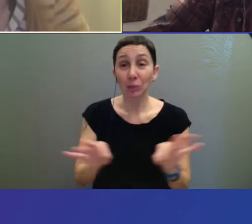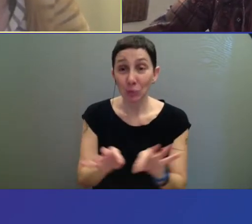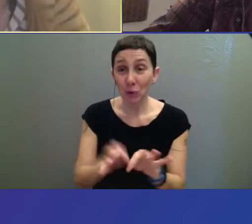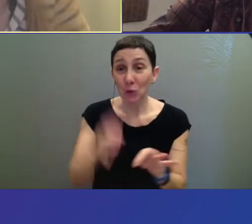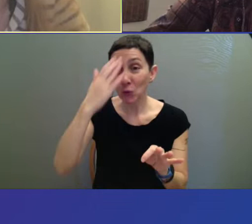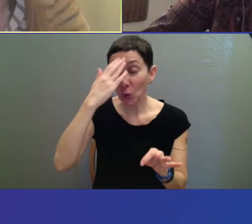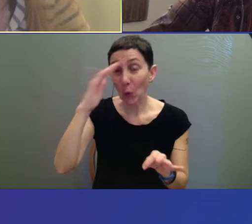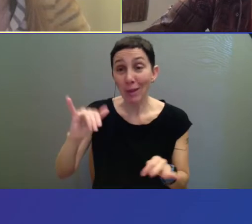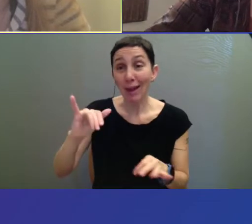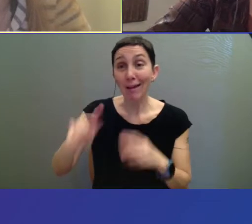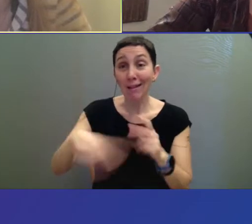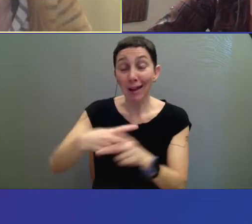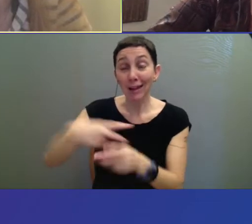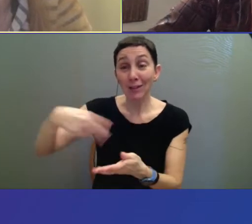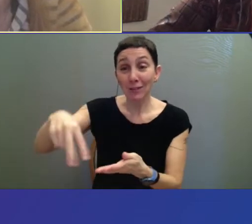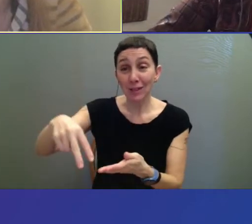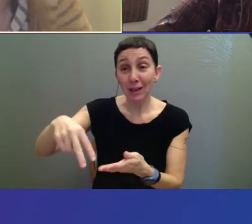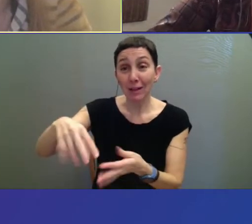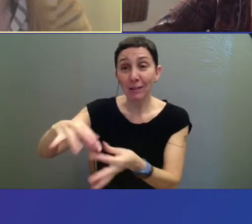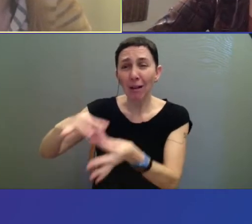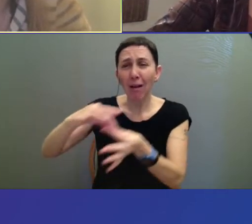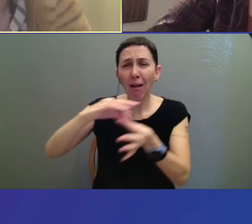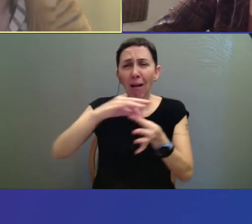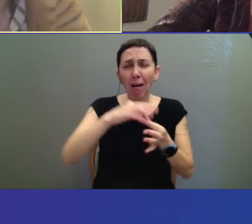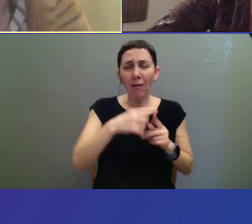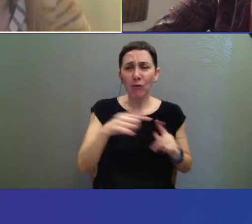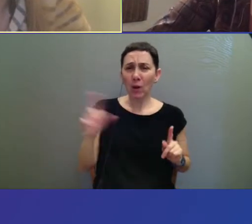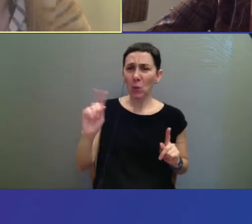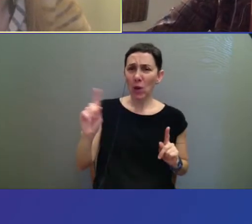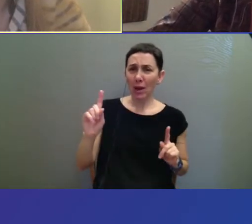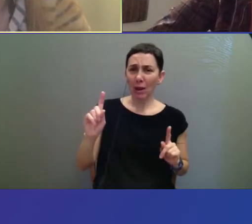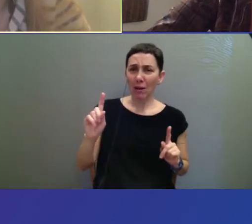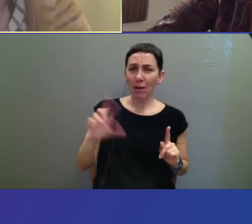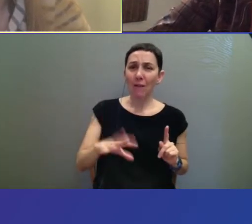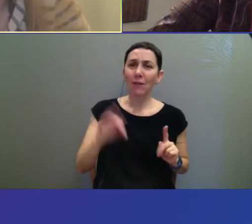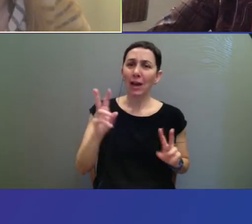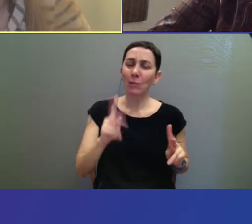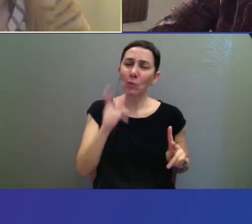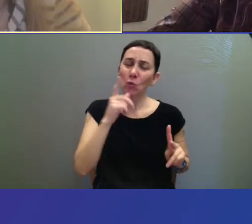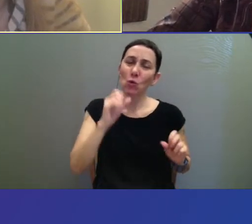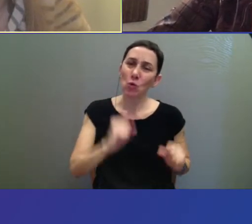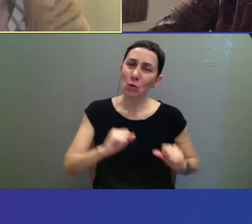origins and finding people who can communicate that, so that